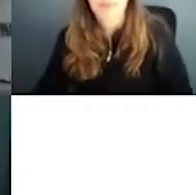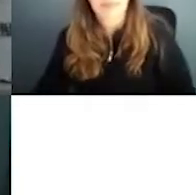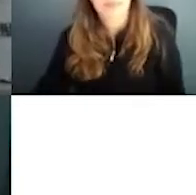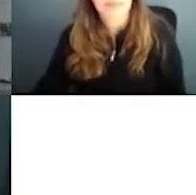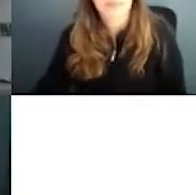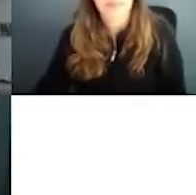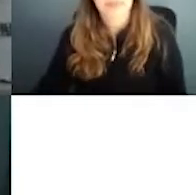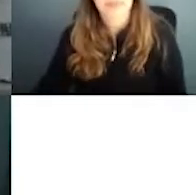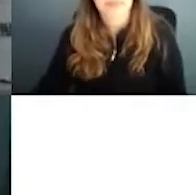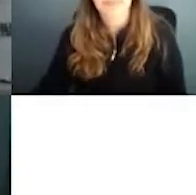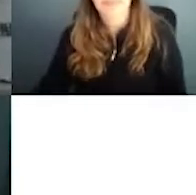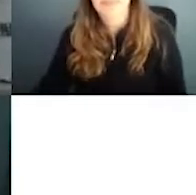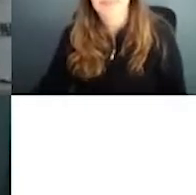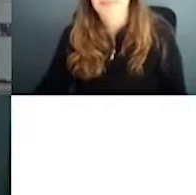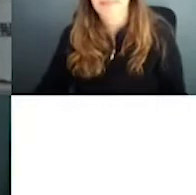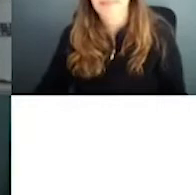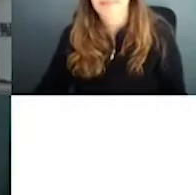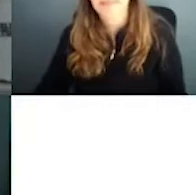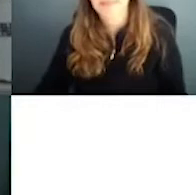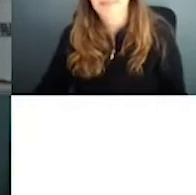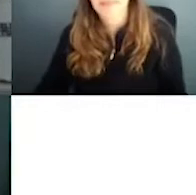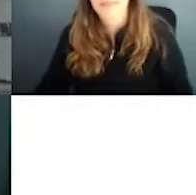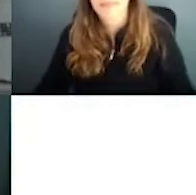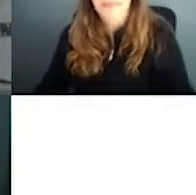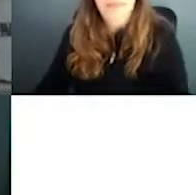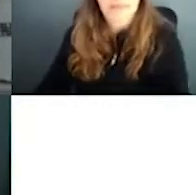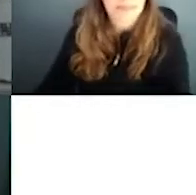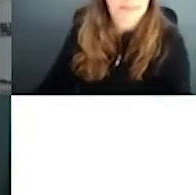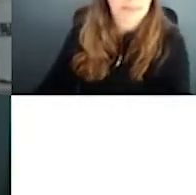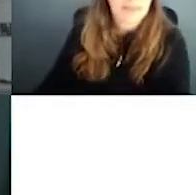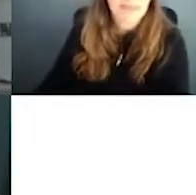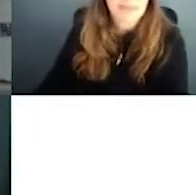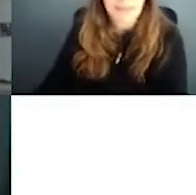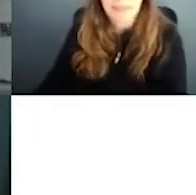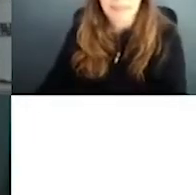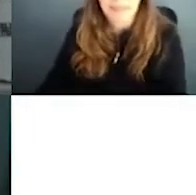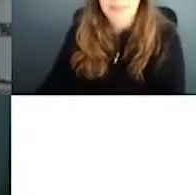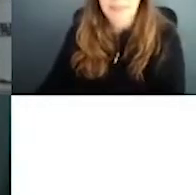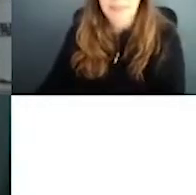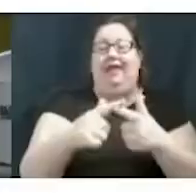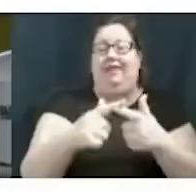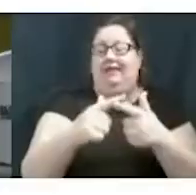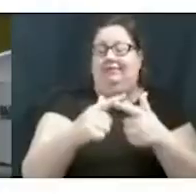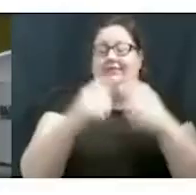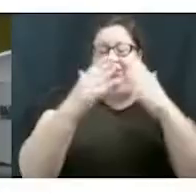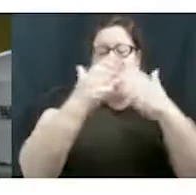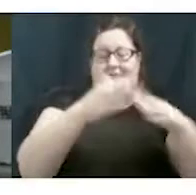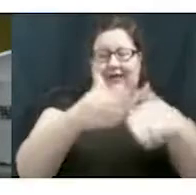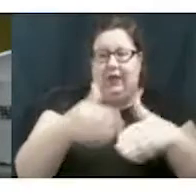times 80 would be spending 8 days on that standard. And then you can go ahead and break it down.